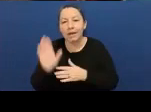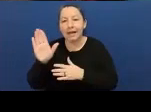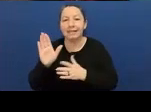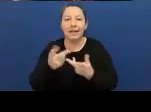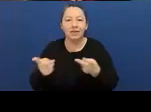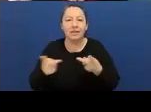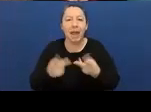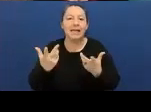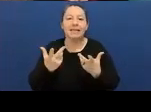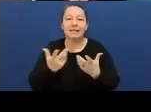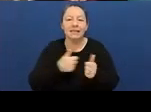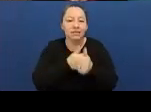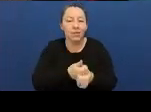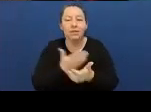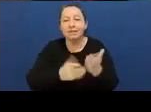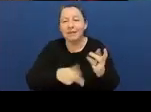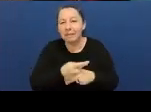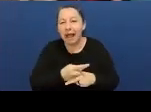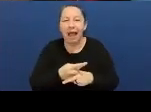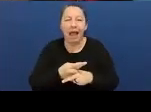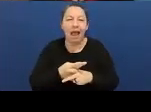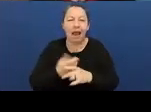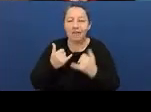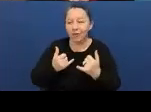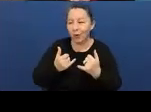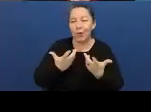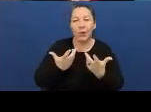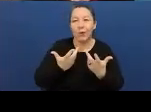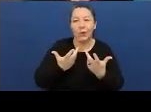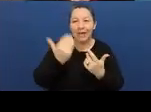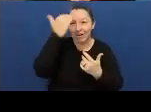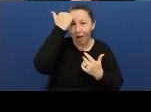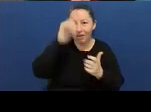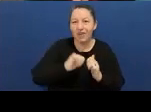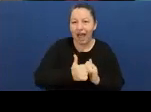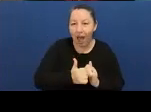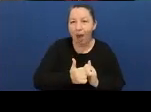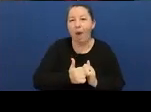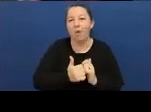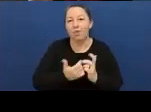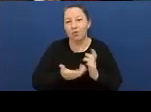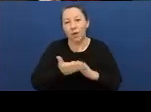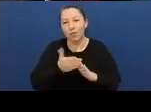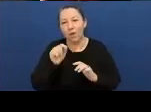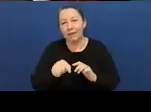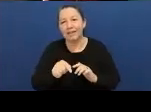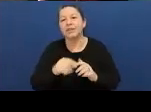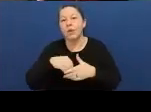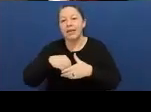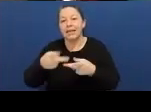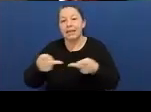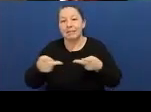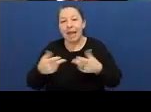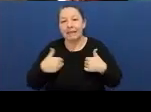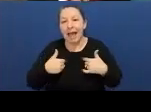to some sort of like contemporary codified knowledge about how you actually run things in the space that it's in. But now, remember,